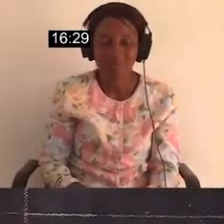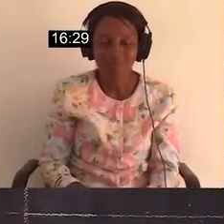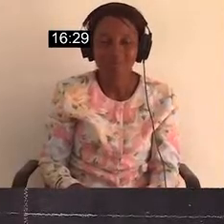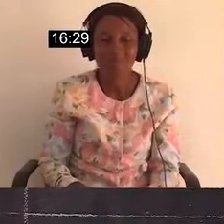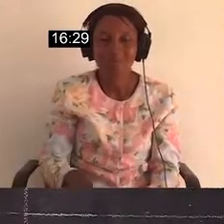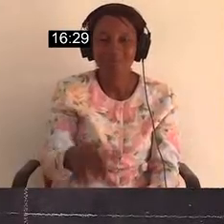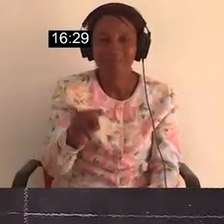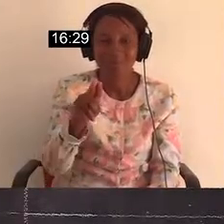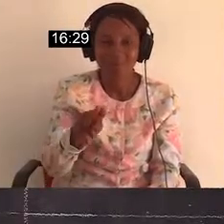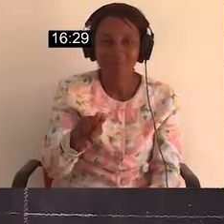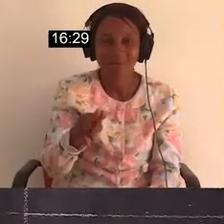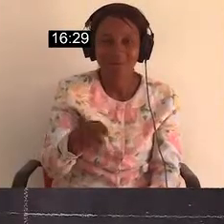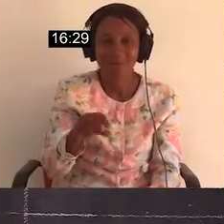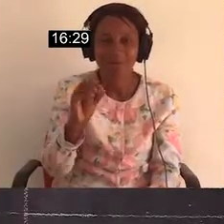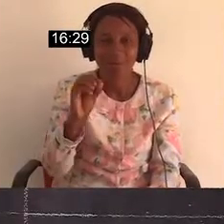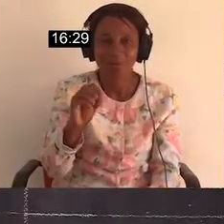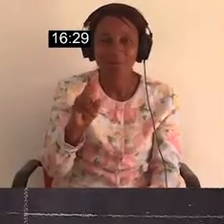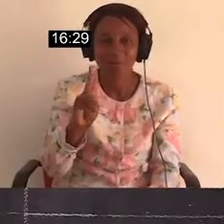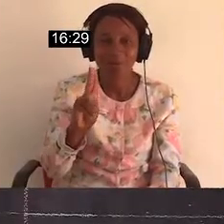He has nod.